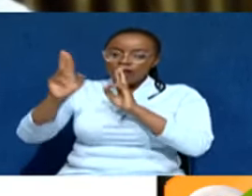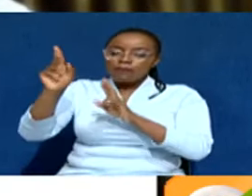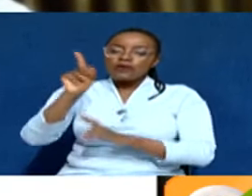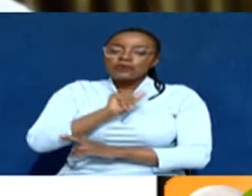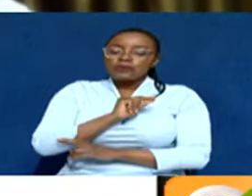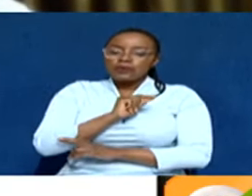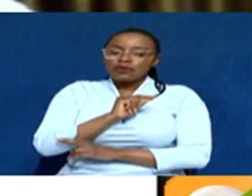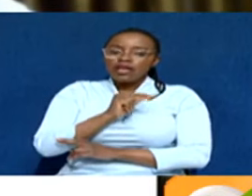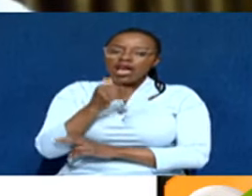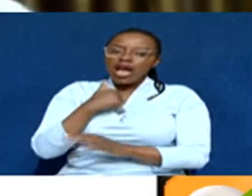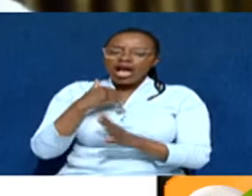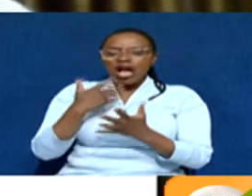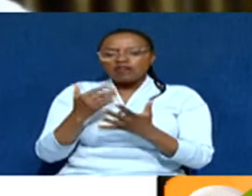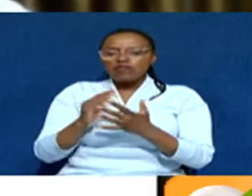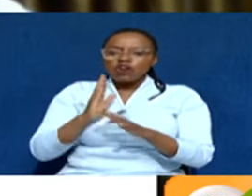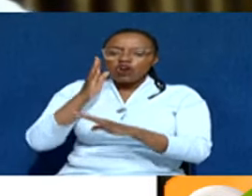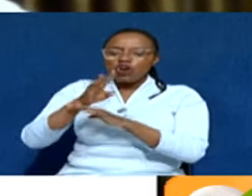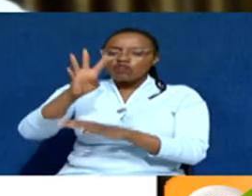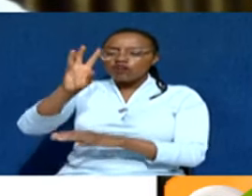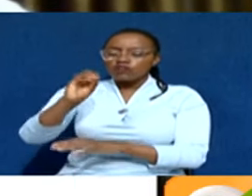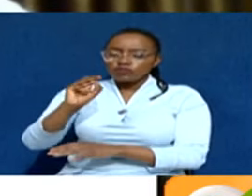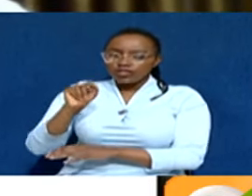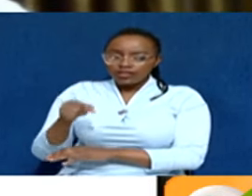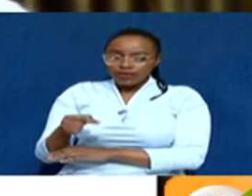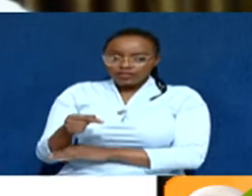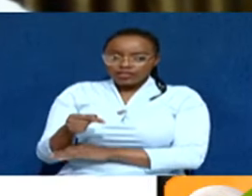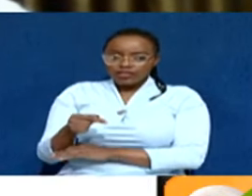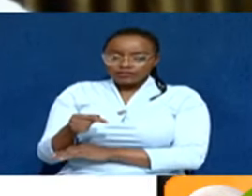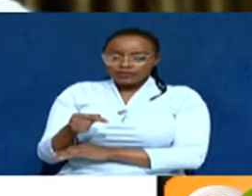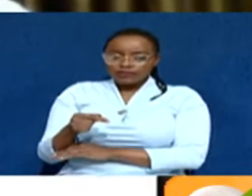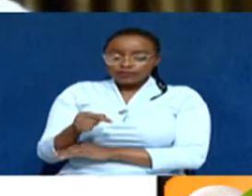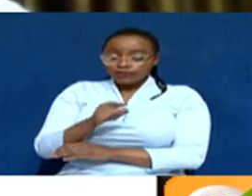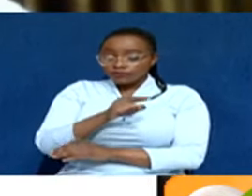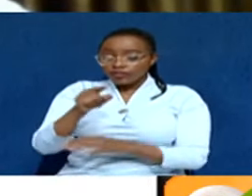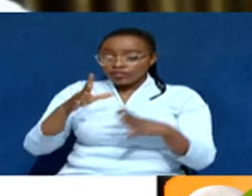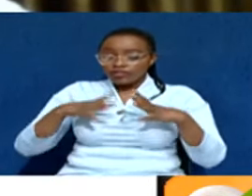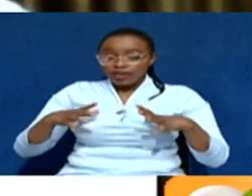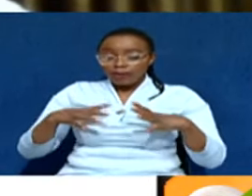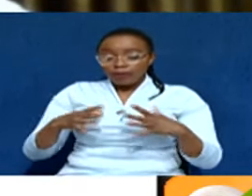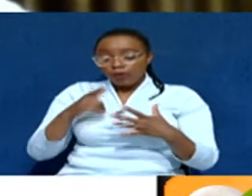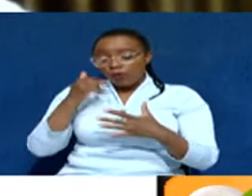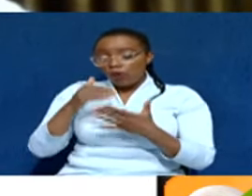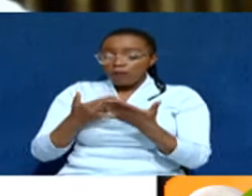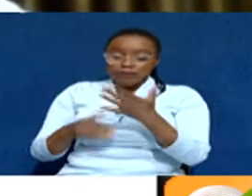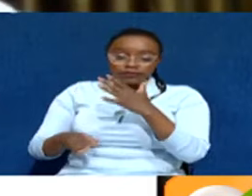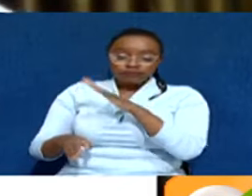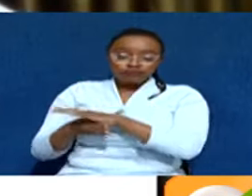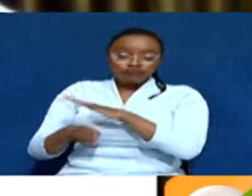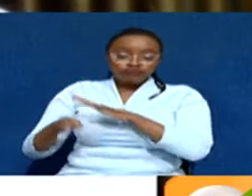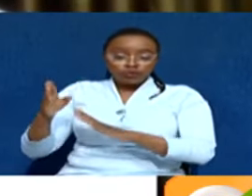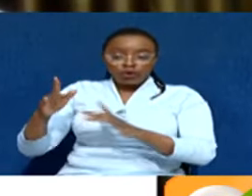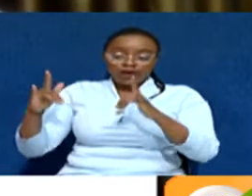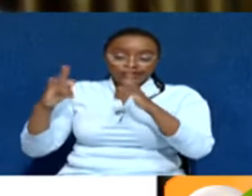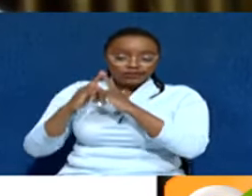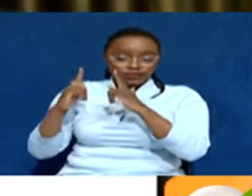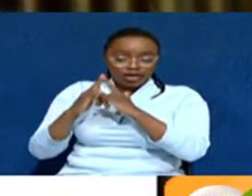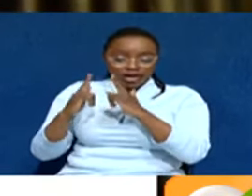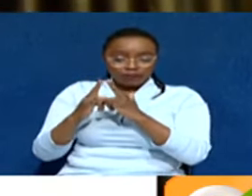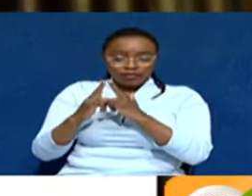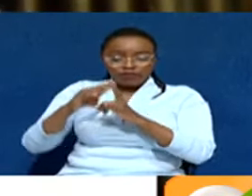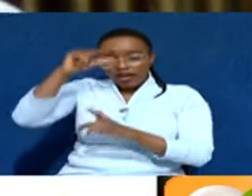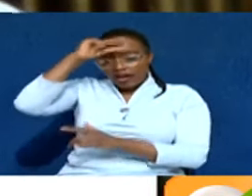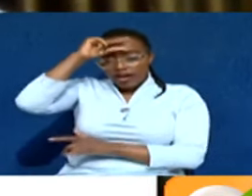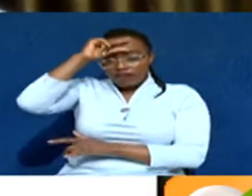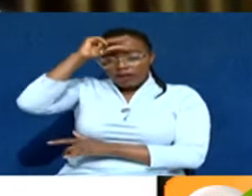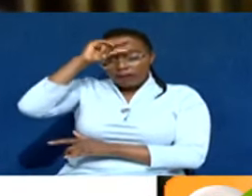reported that there are over 40,000 of them in deportation camps. So,